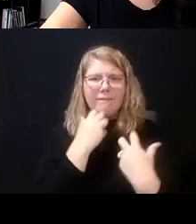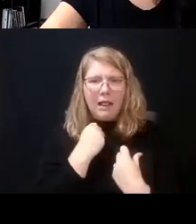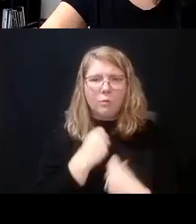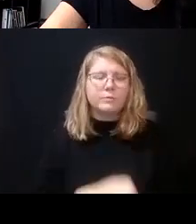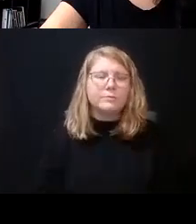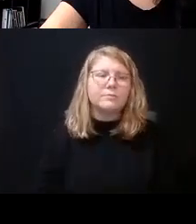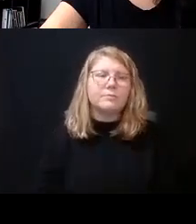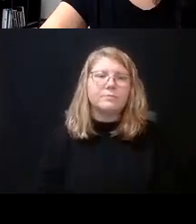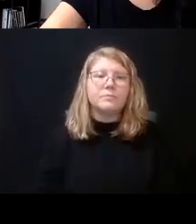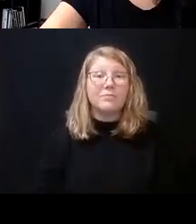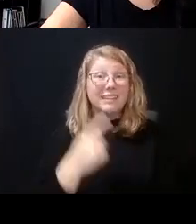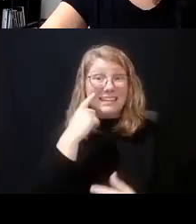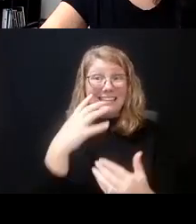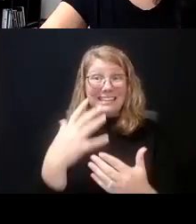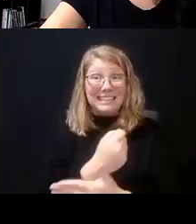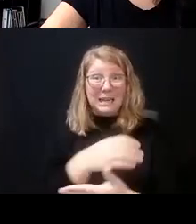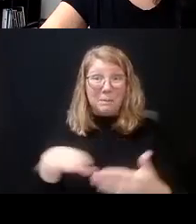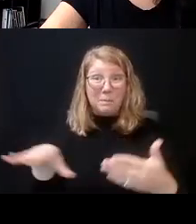I think this is our break time.